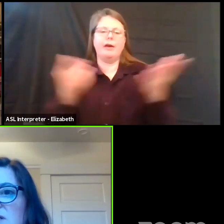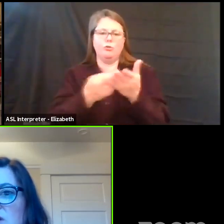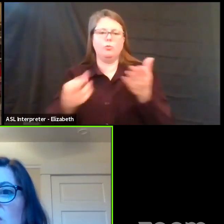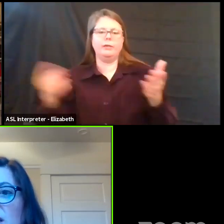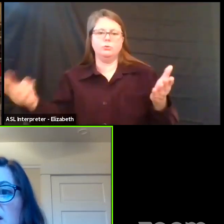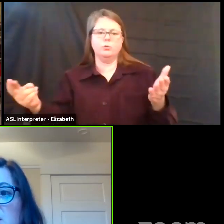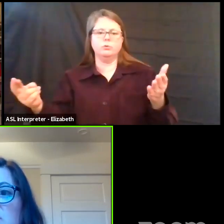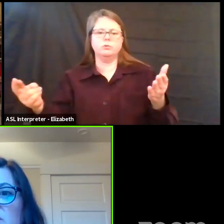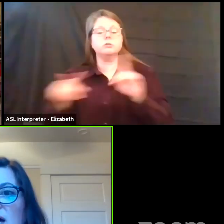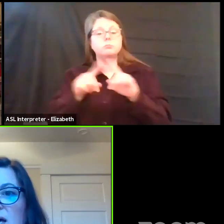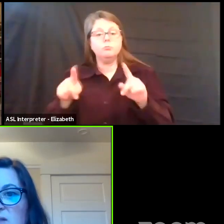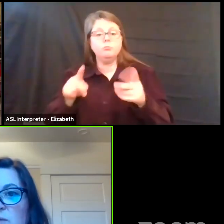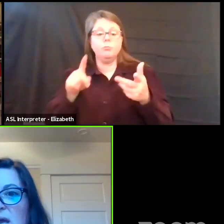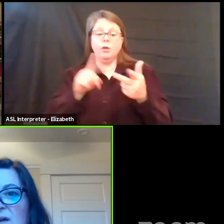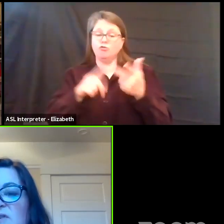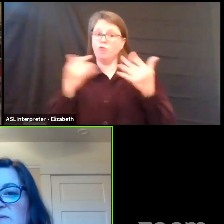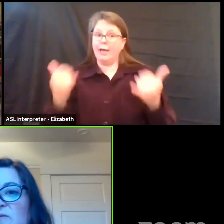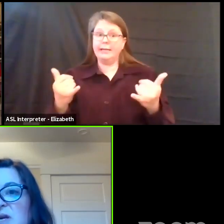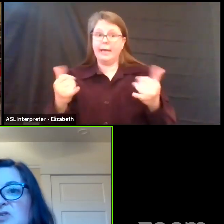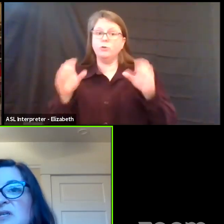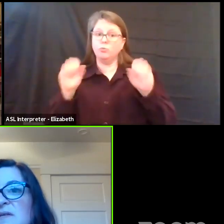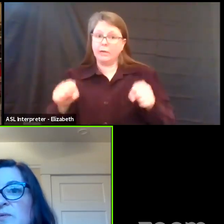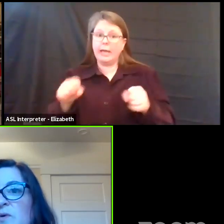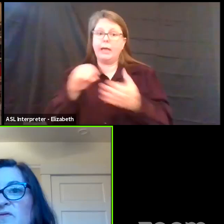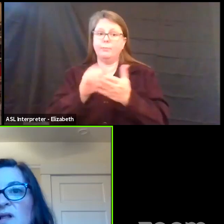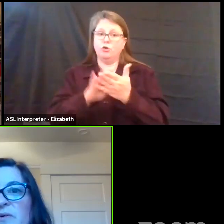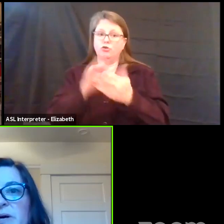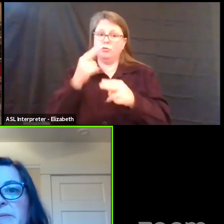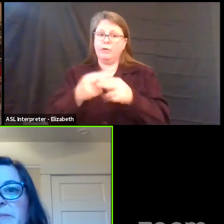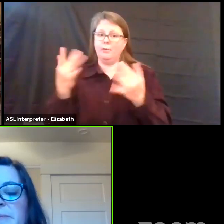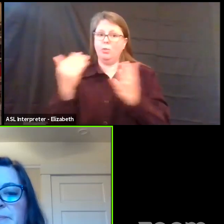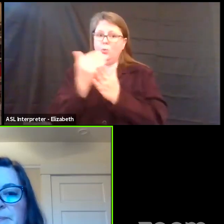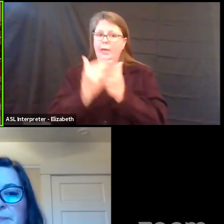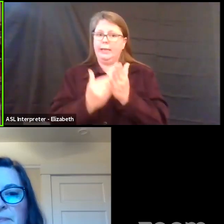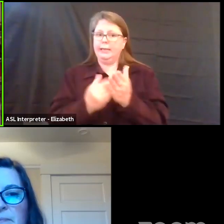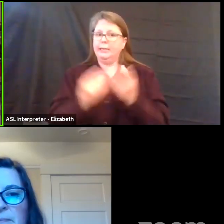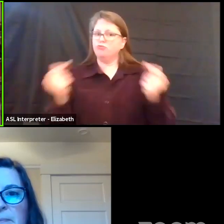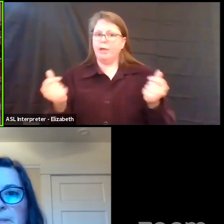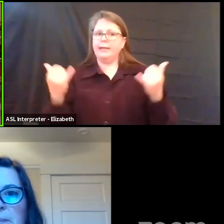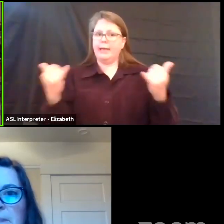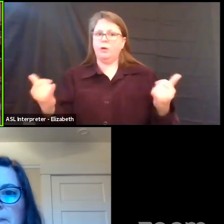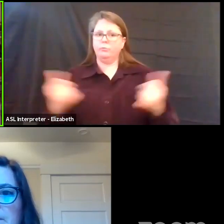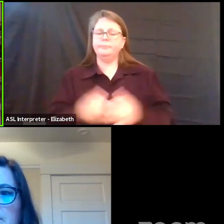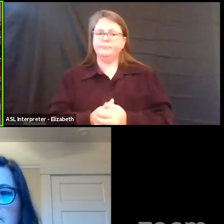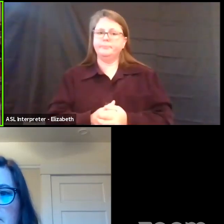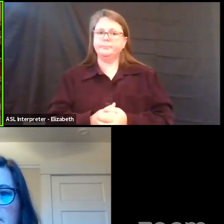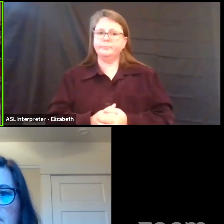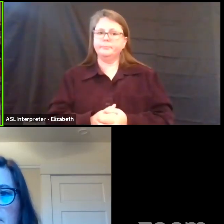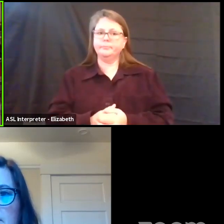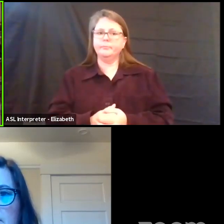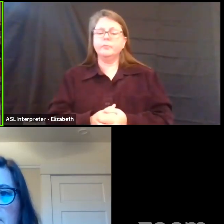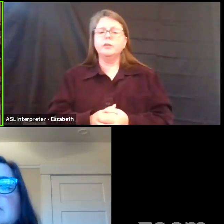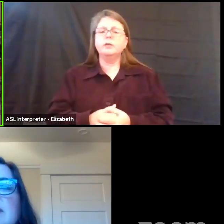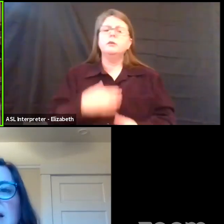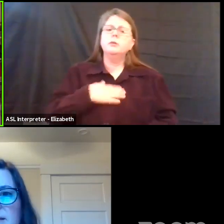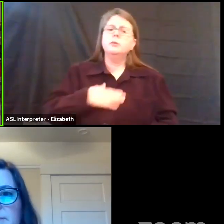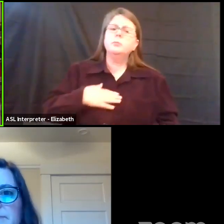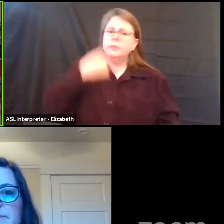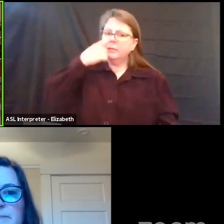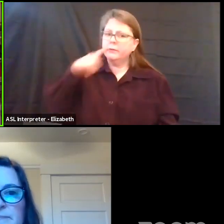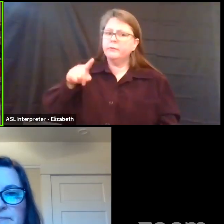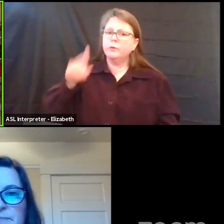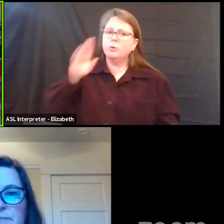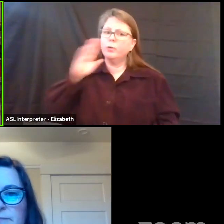folks to go ahead and do that so that we have your information and then we'll follow up. And Chelsea, if you haven't posted that, will you post it? I want to